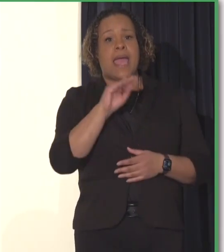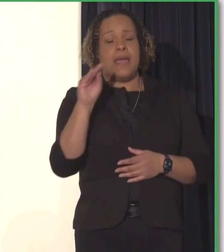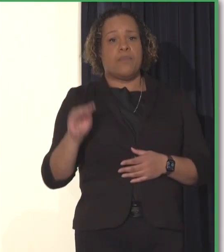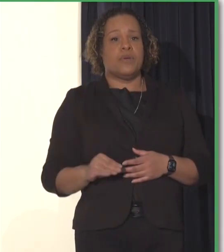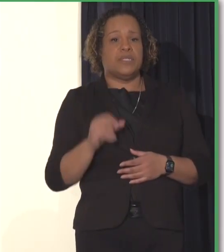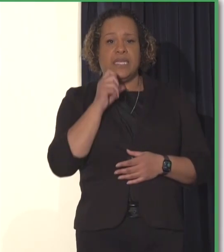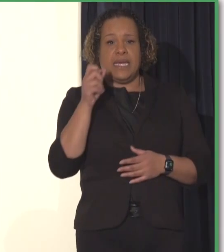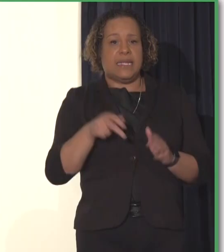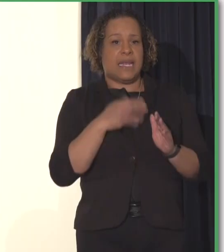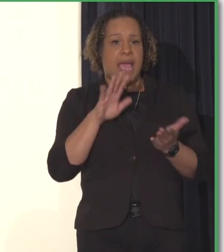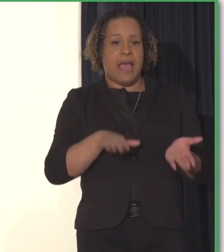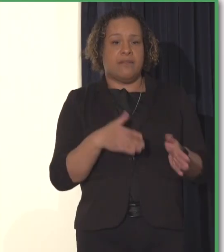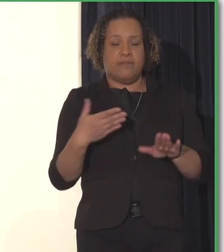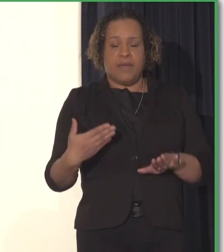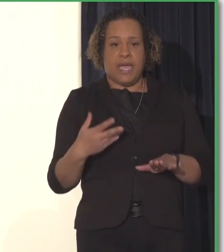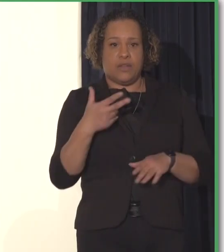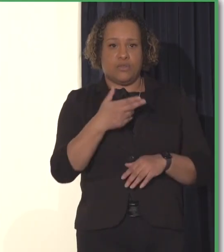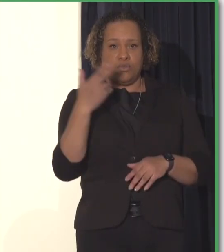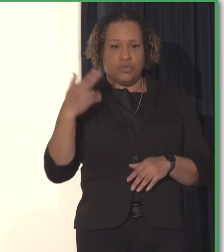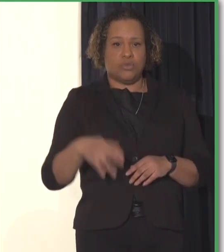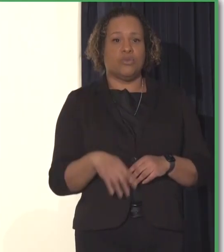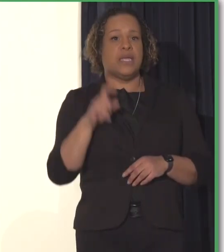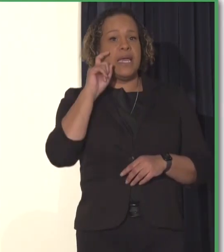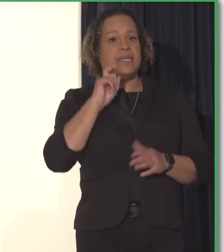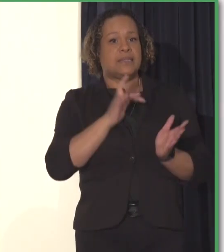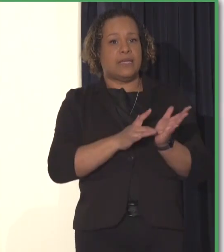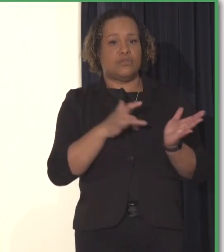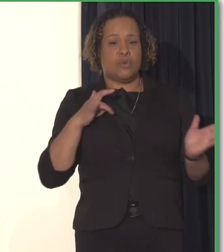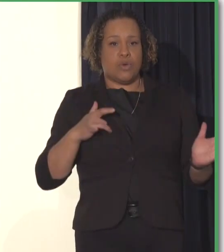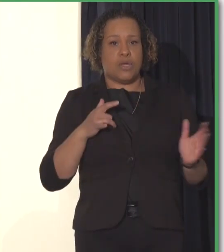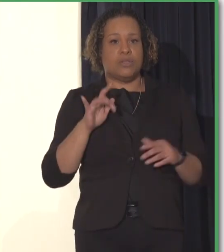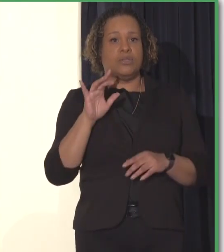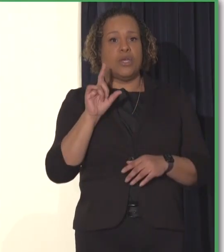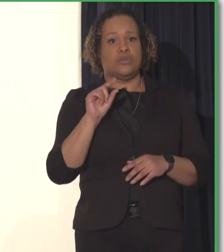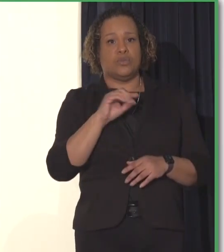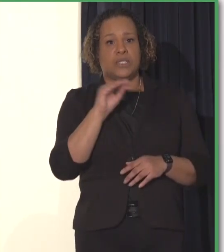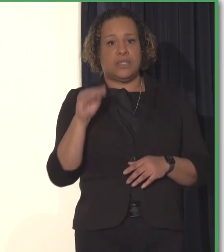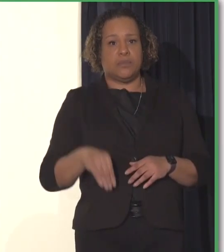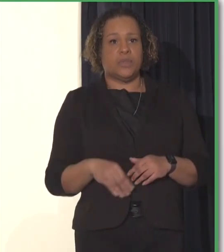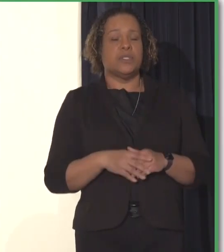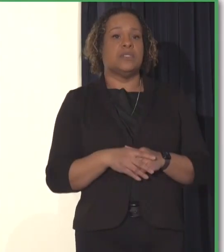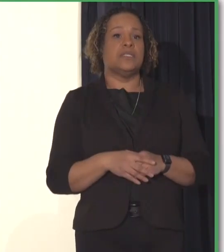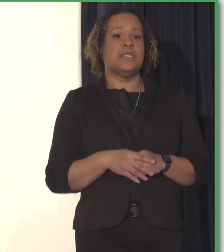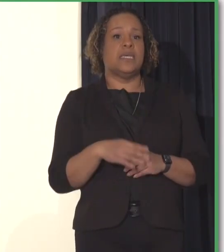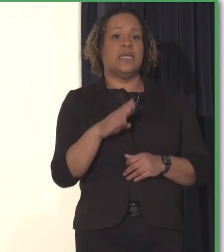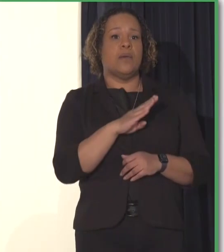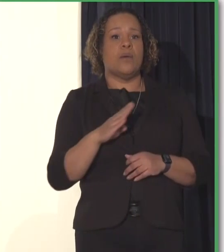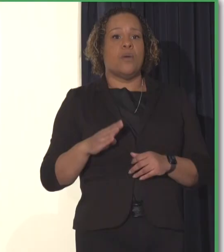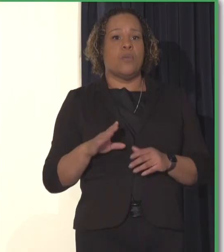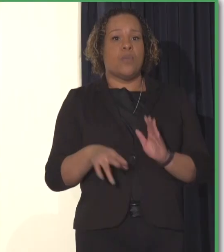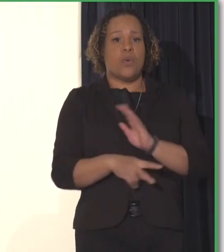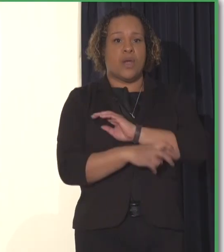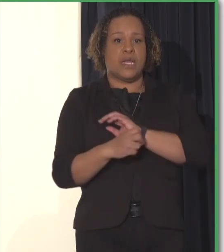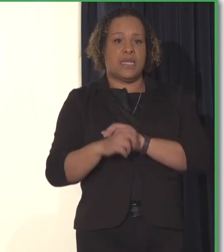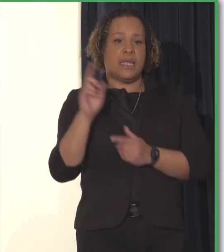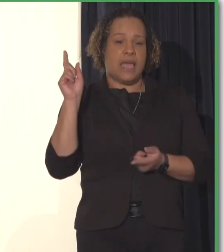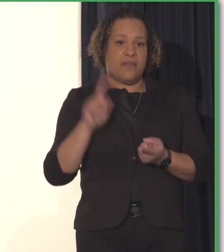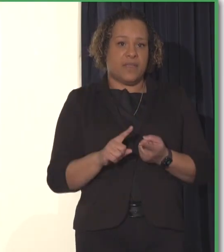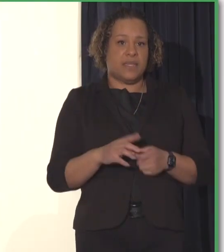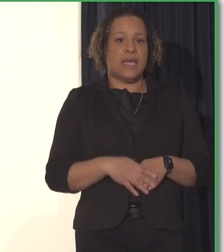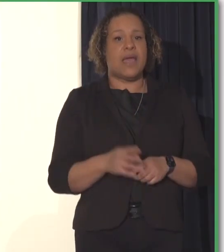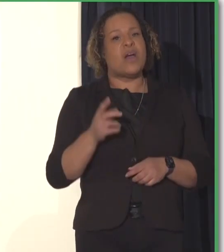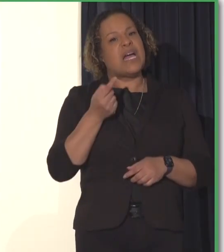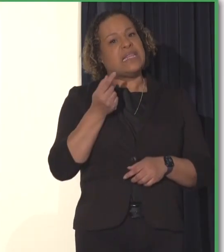down 42%. Motor vehicle theft, 28%. Part 1 crimes total down 12%, slightly up in